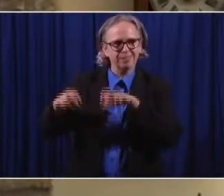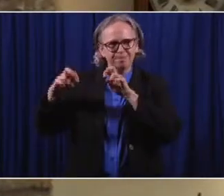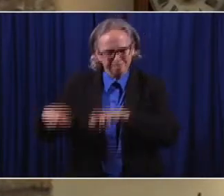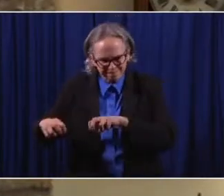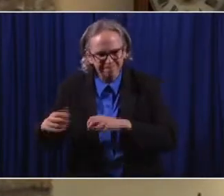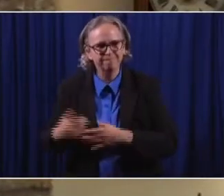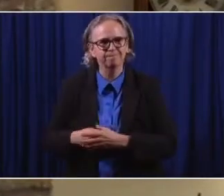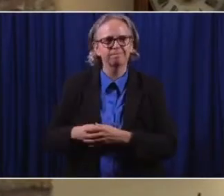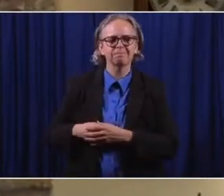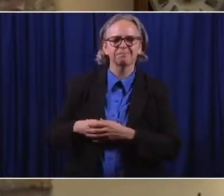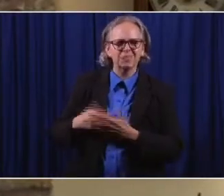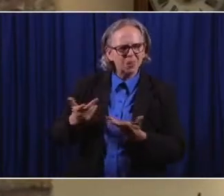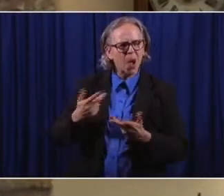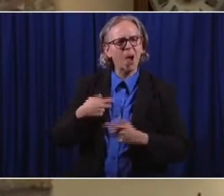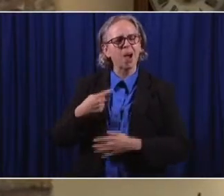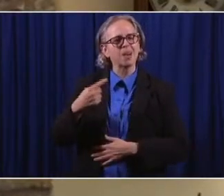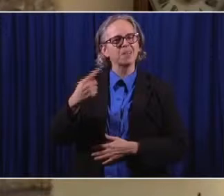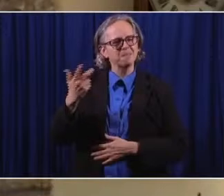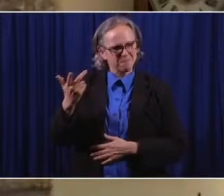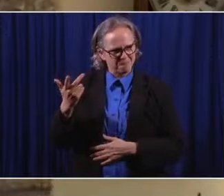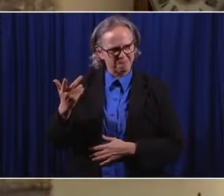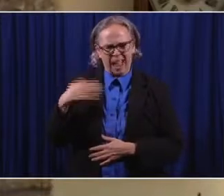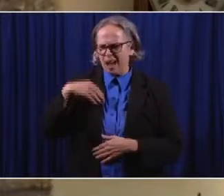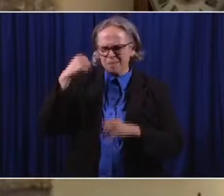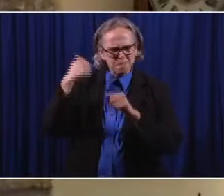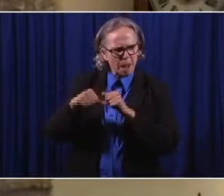overlapped in the United States Senate. And I remember one time